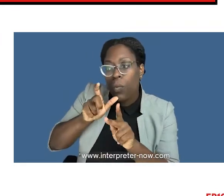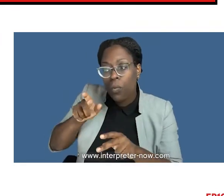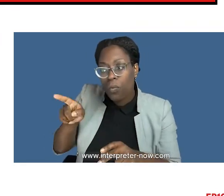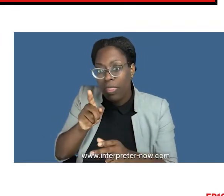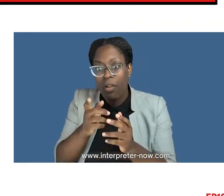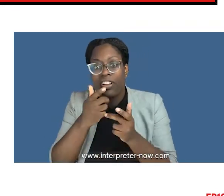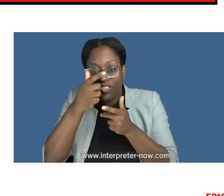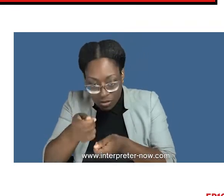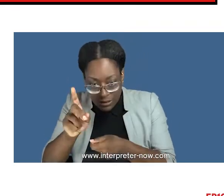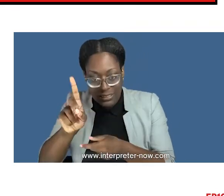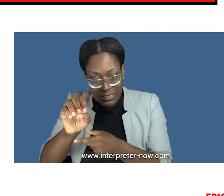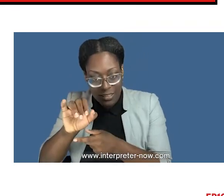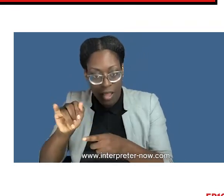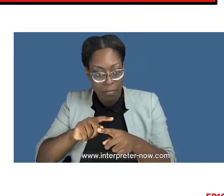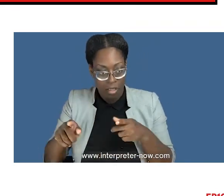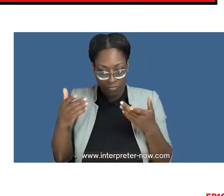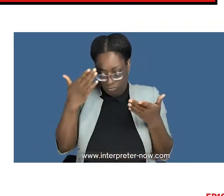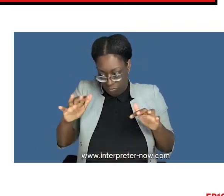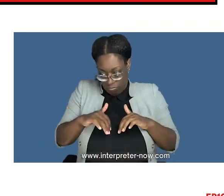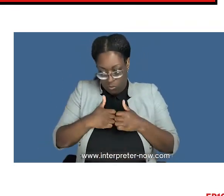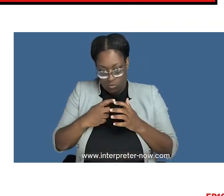or allyship and wants to get started?